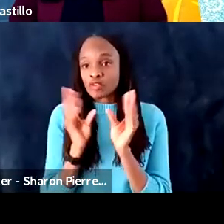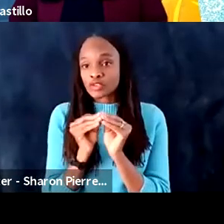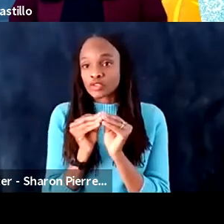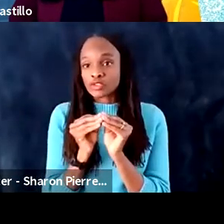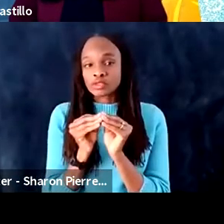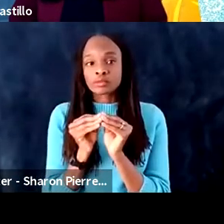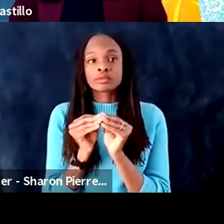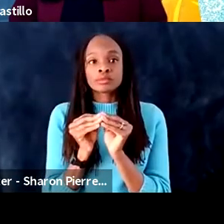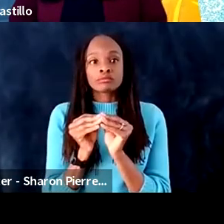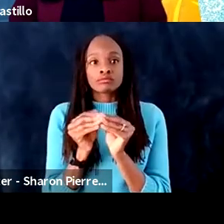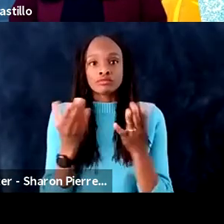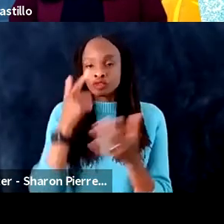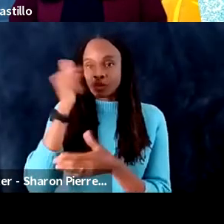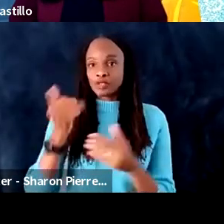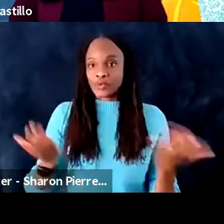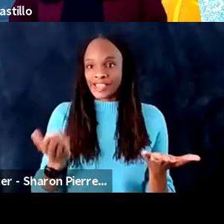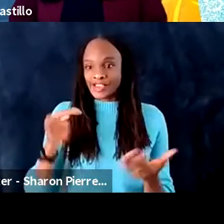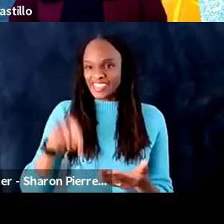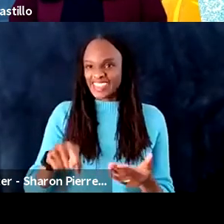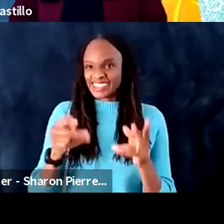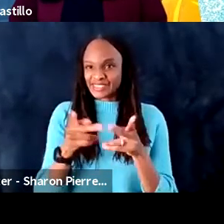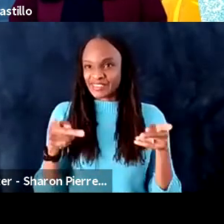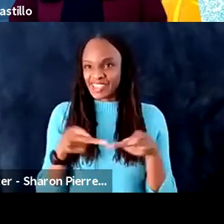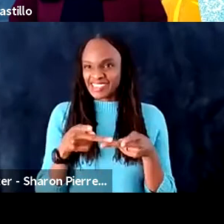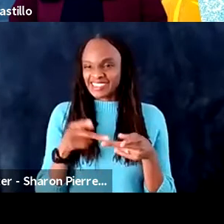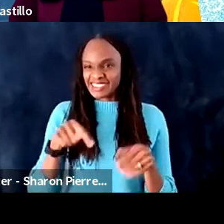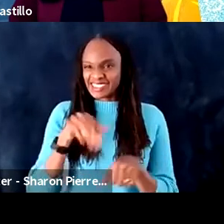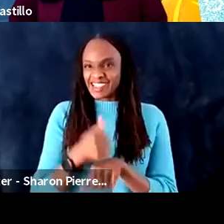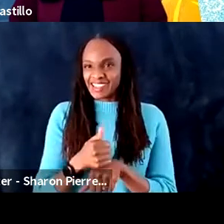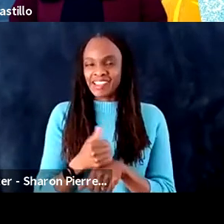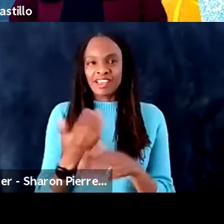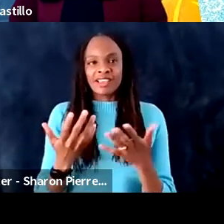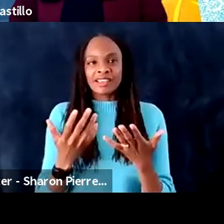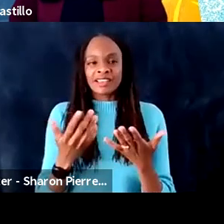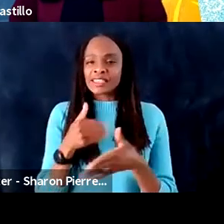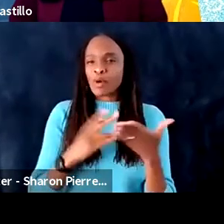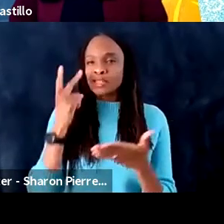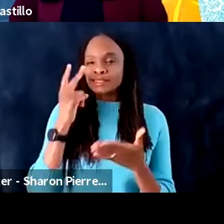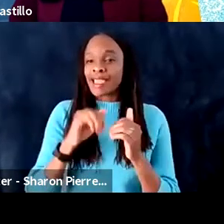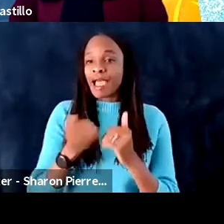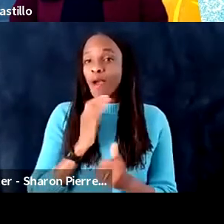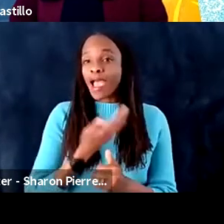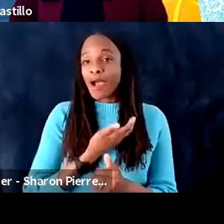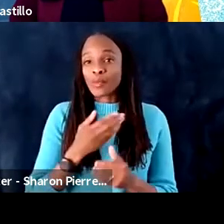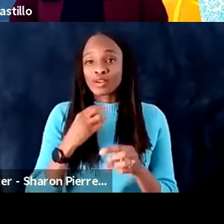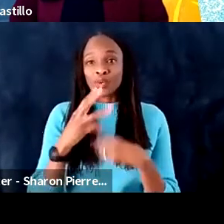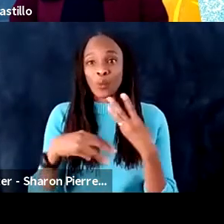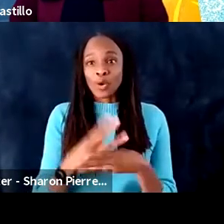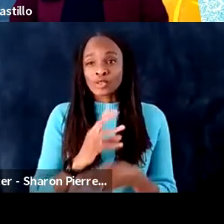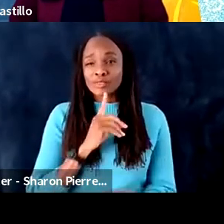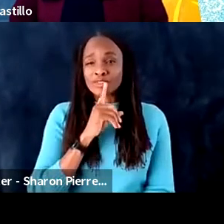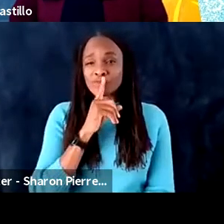And by being in this setting, it is part of seeing how our world has really, really